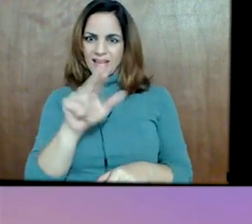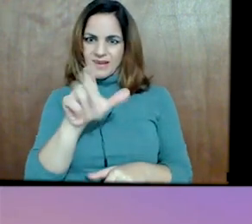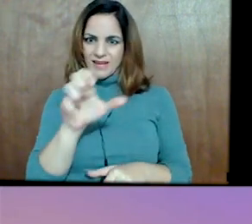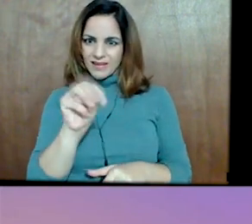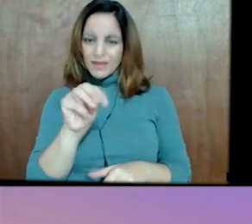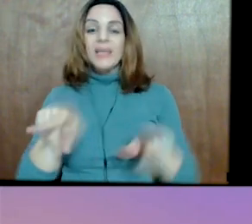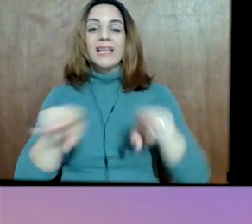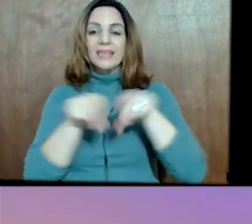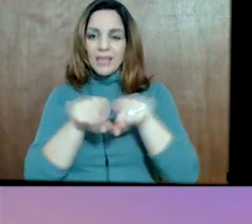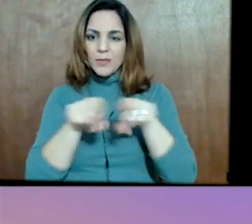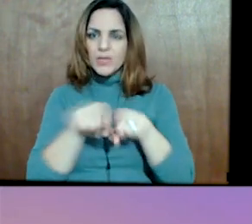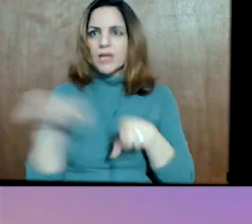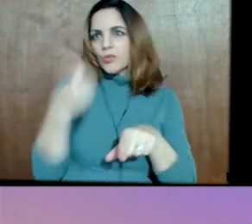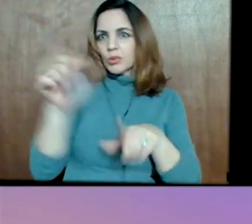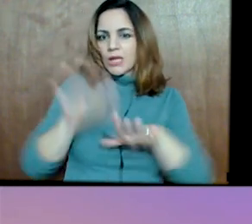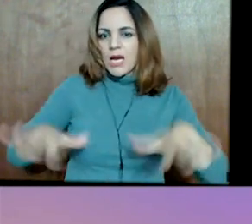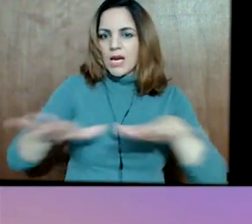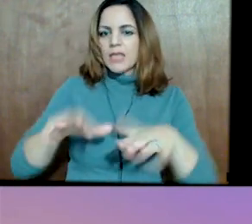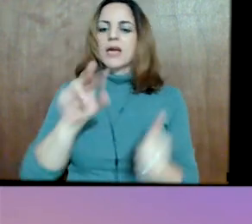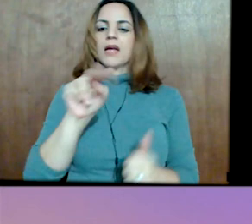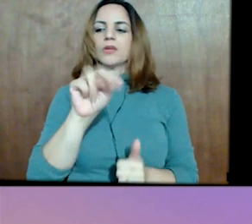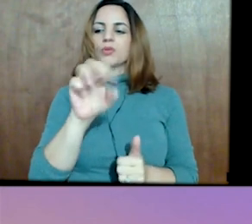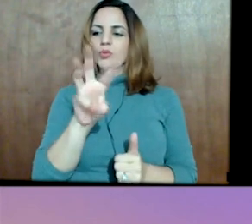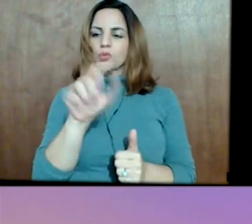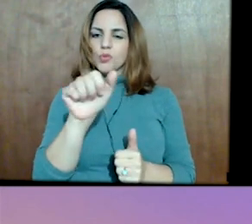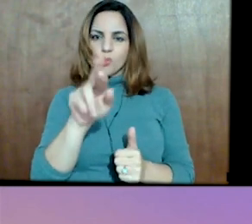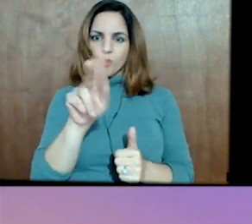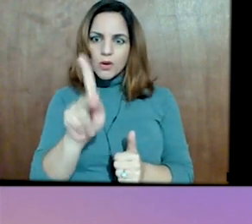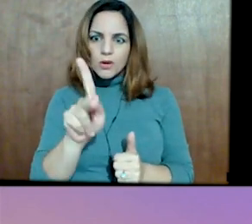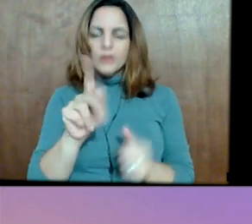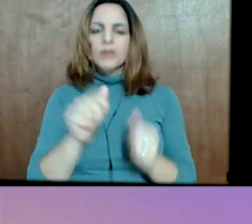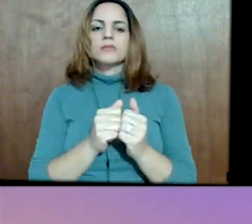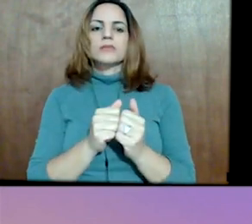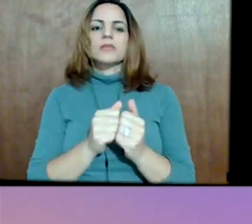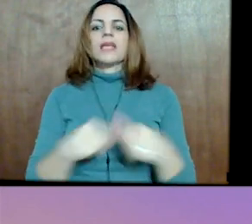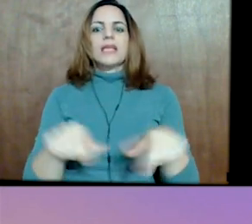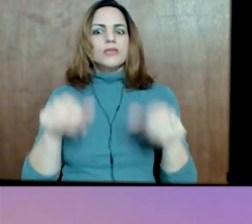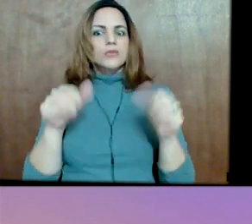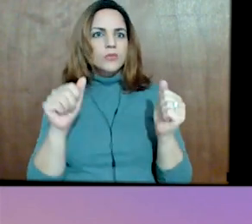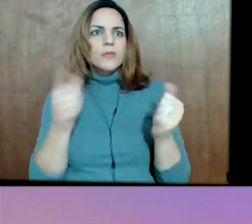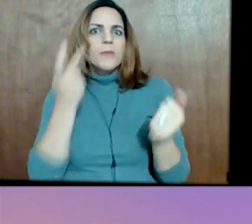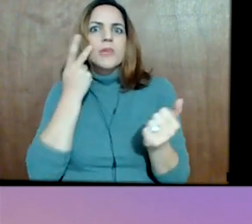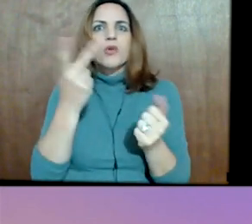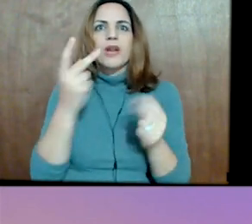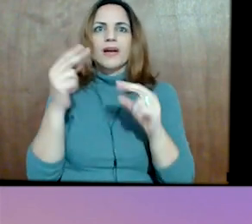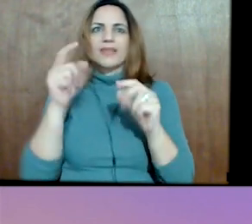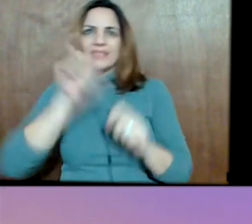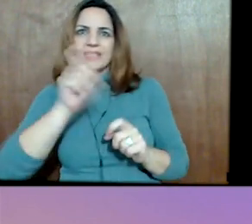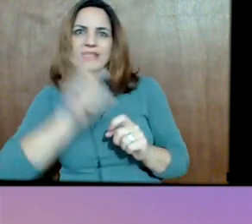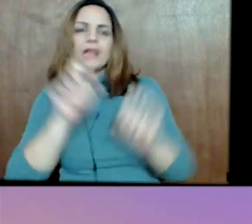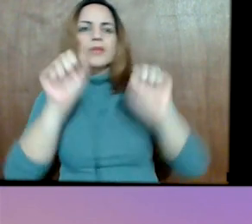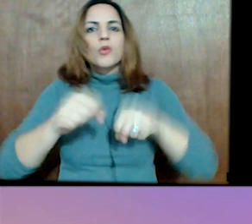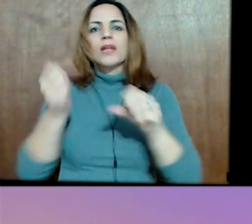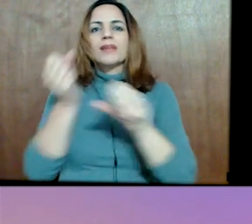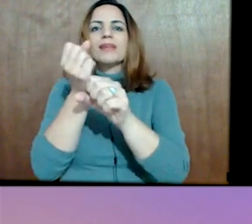cultural nationalist phase, then became a Marxist and really saw the need to build solidarities and unities across ethnic